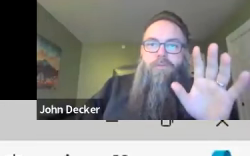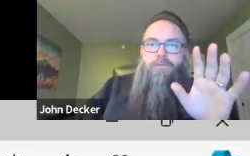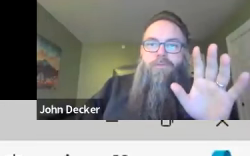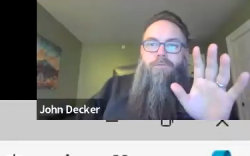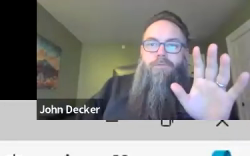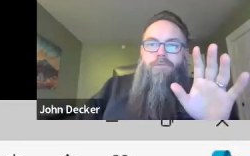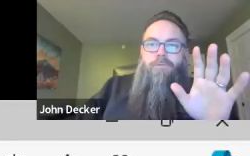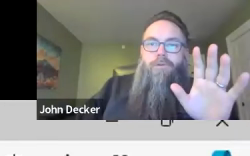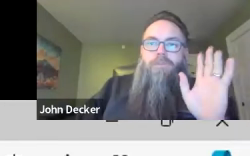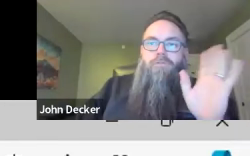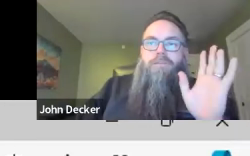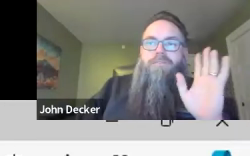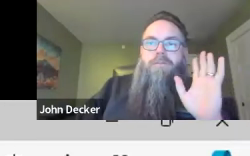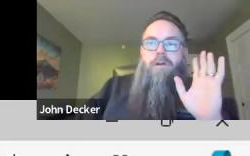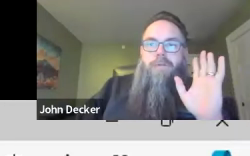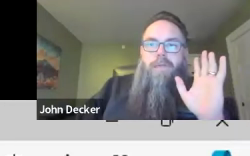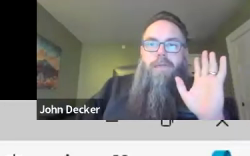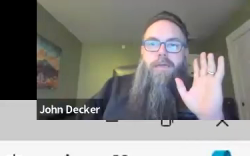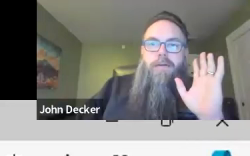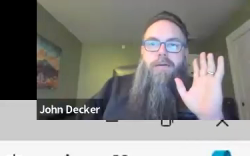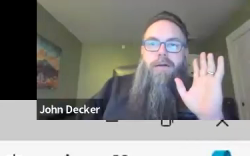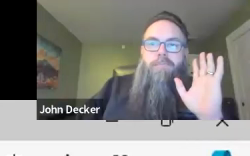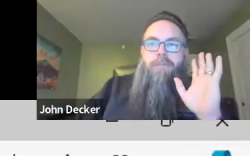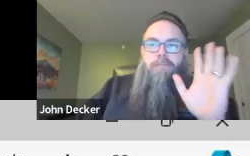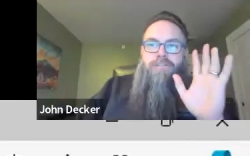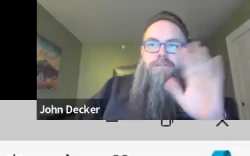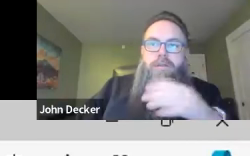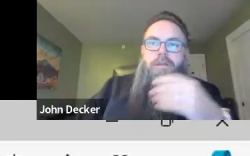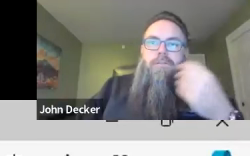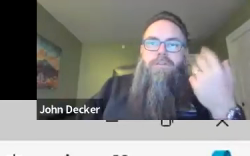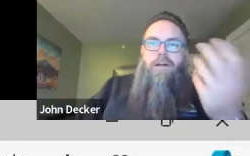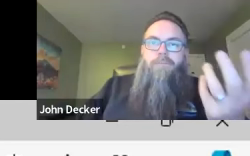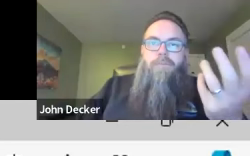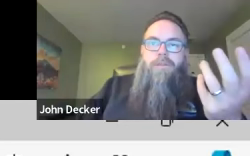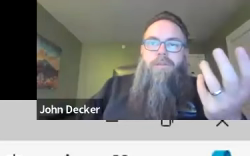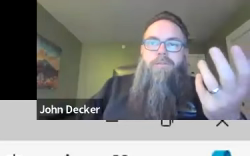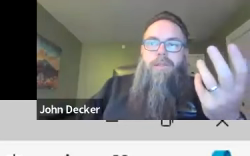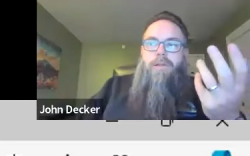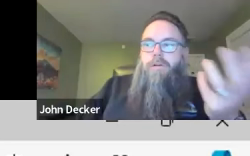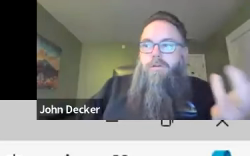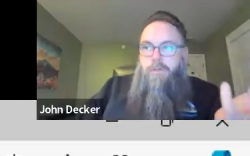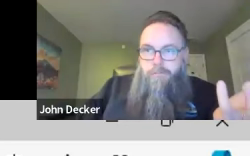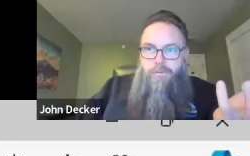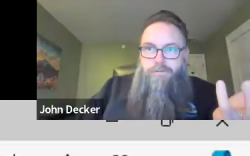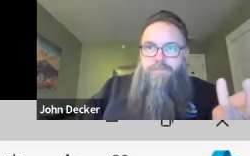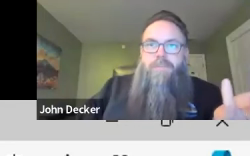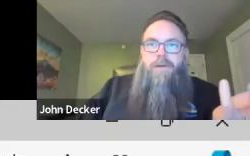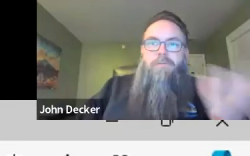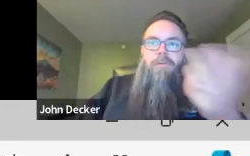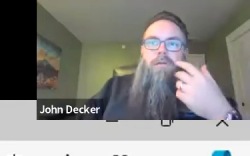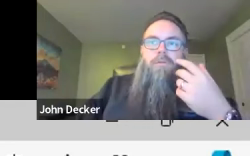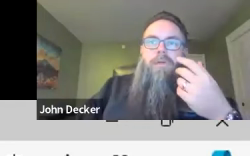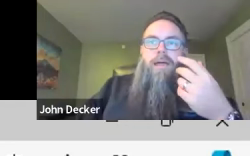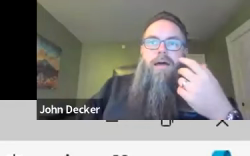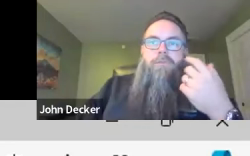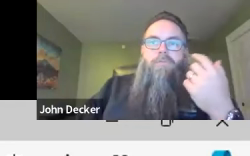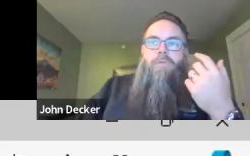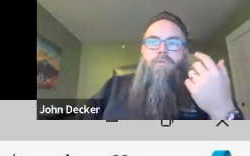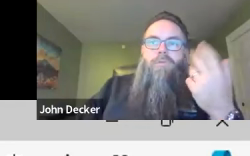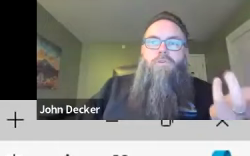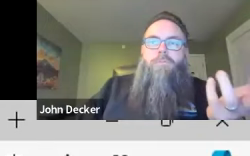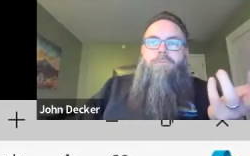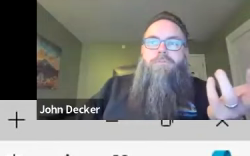rate reform directives are being published. There's a couple in here that are important to speak about. We